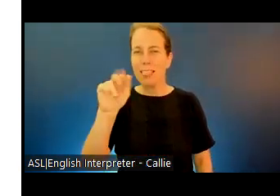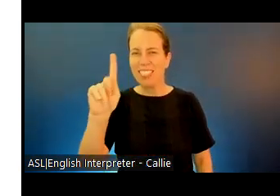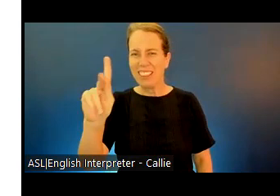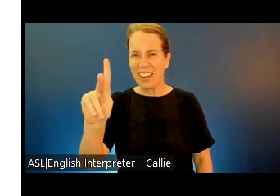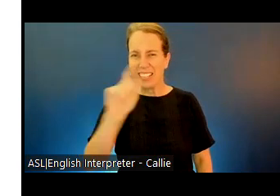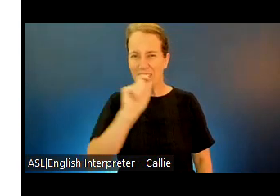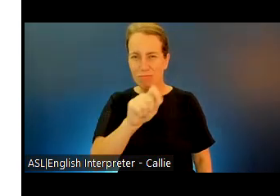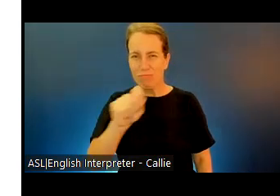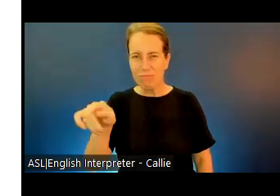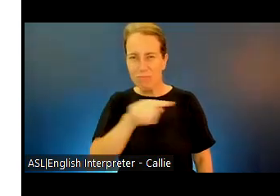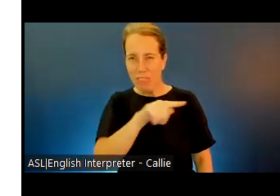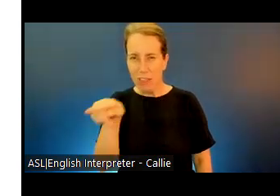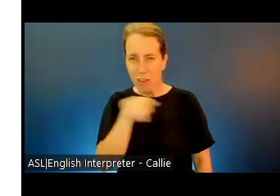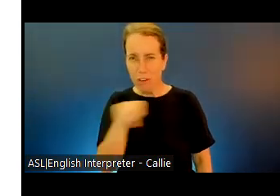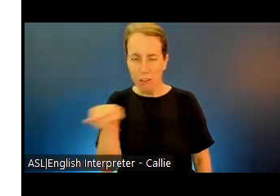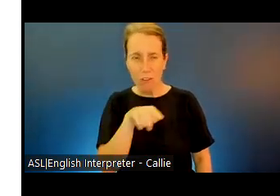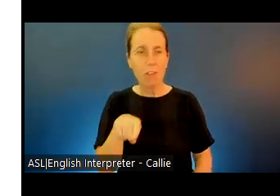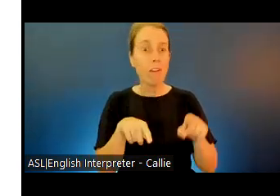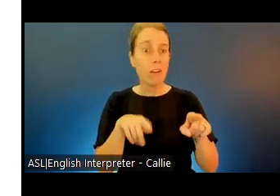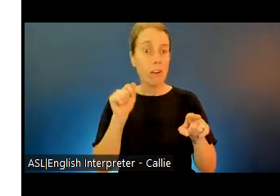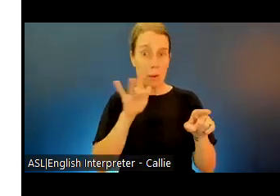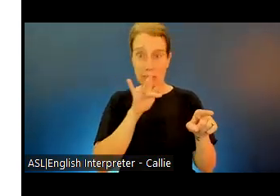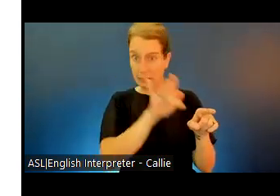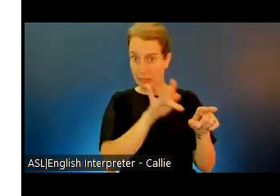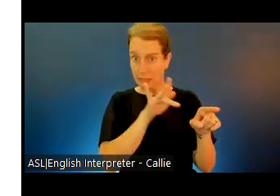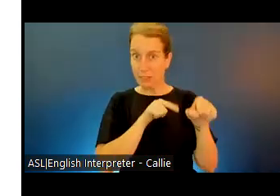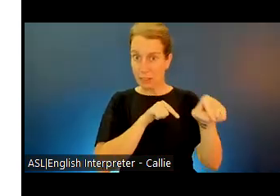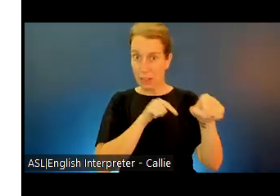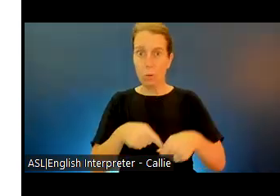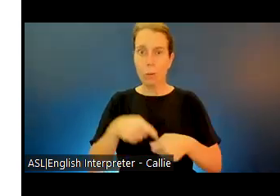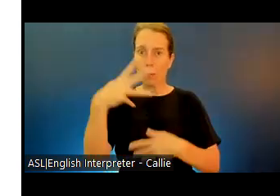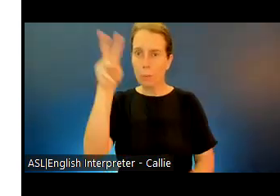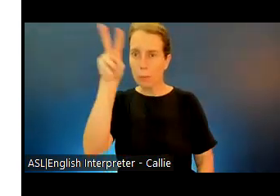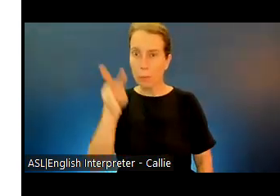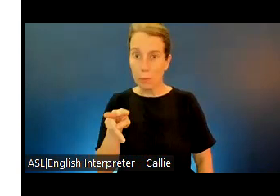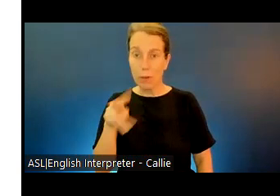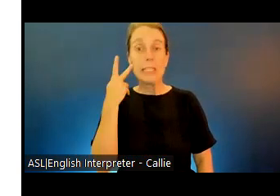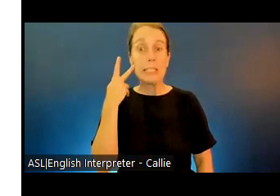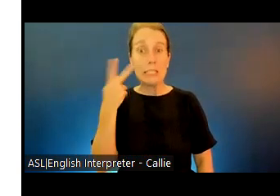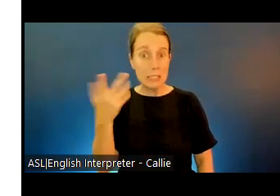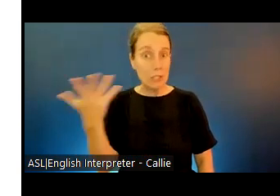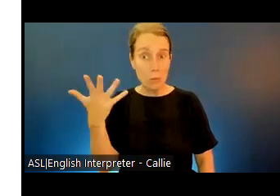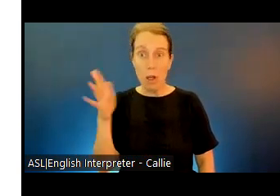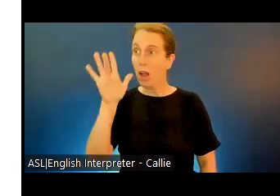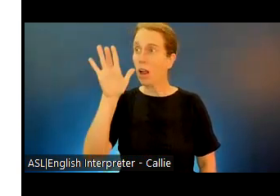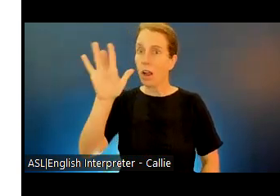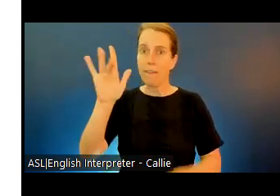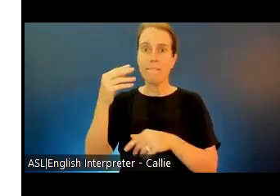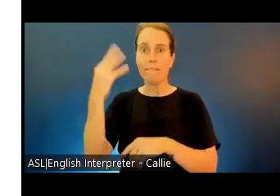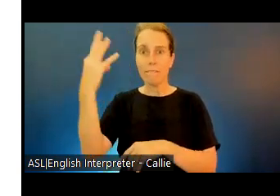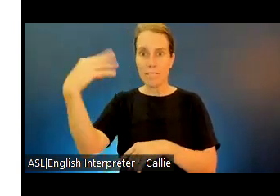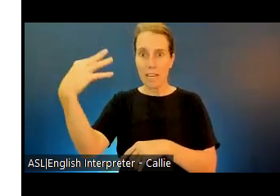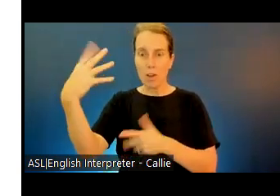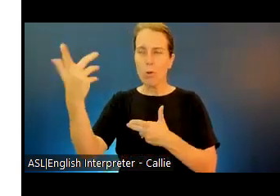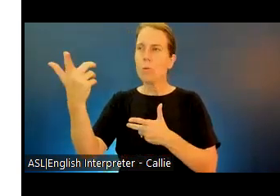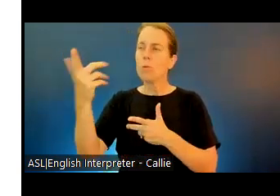www.aarp.org/caregiving. The wonderful thing about this site is that you can actually go online and you can pull down videos of how to do things